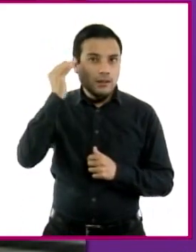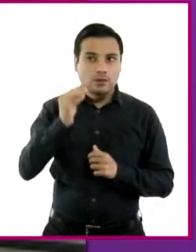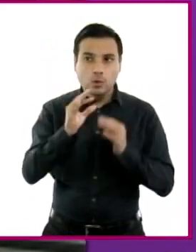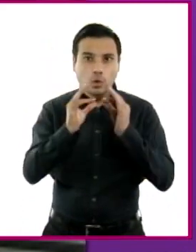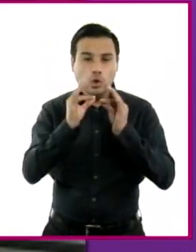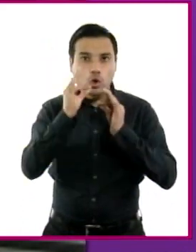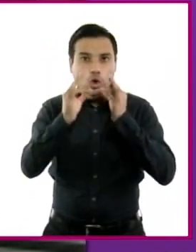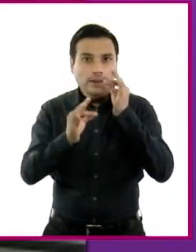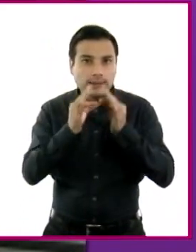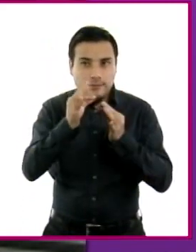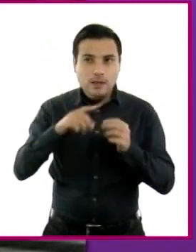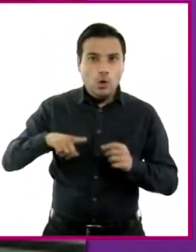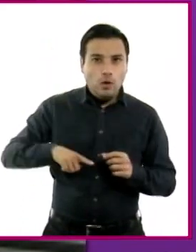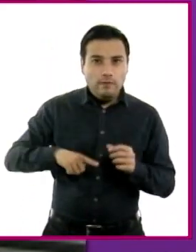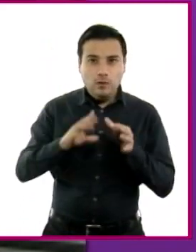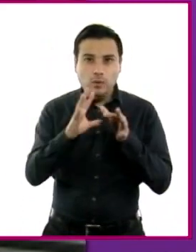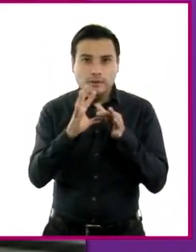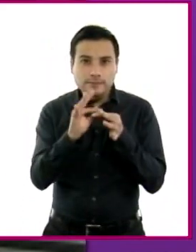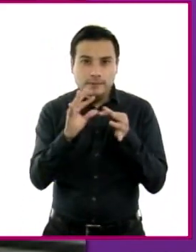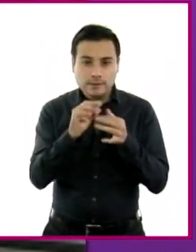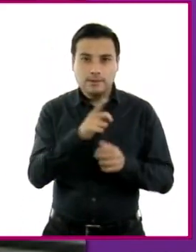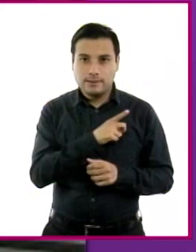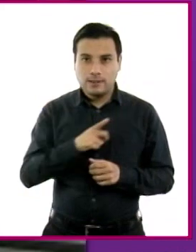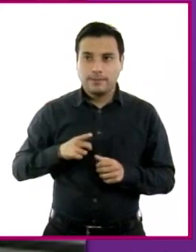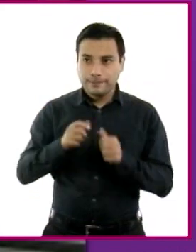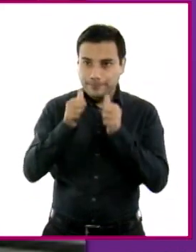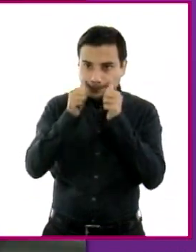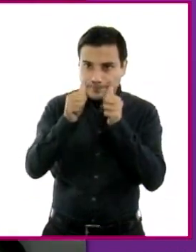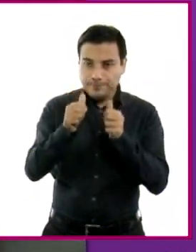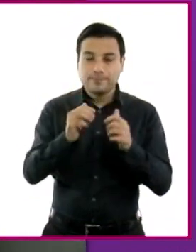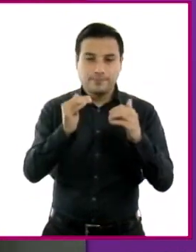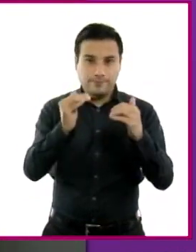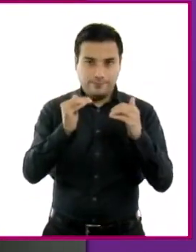the authorities say. Next one.